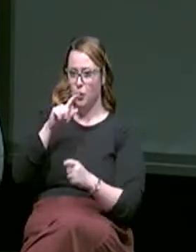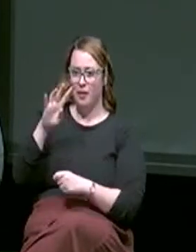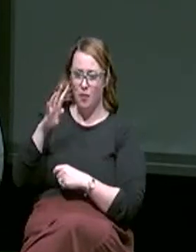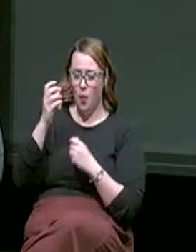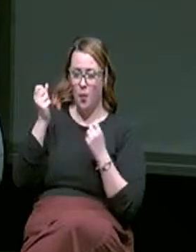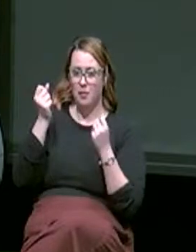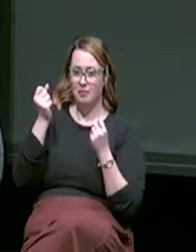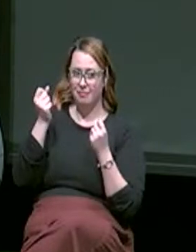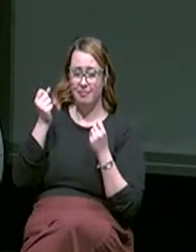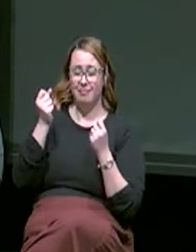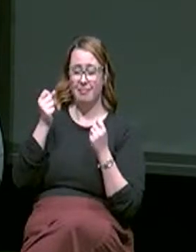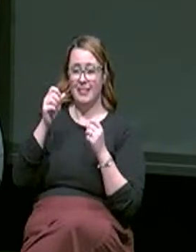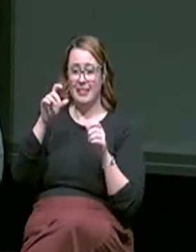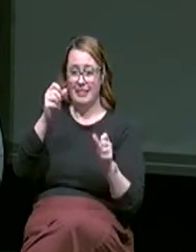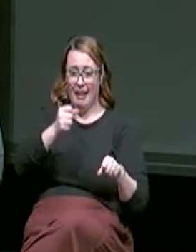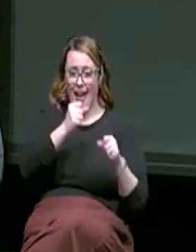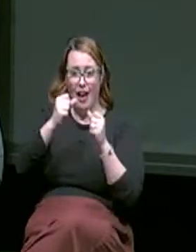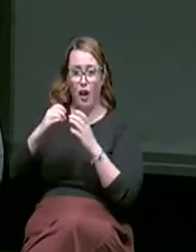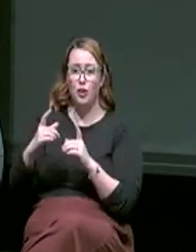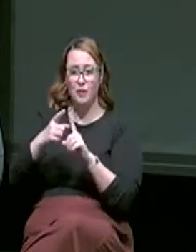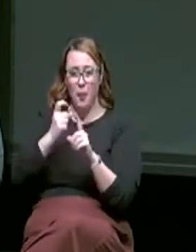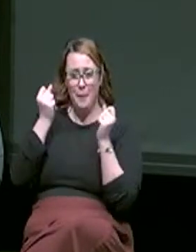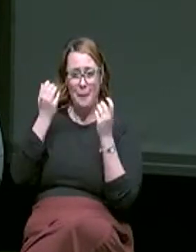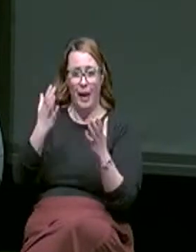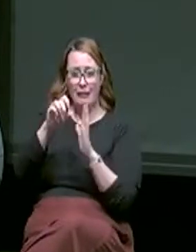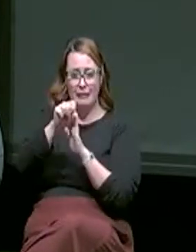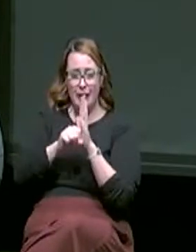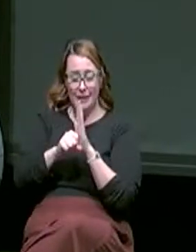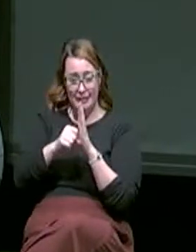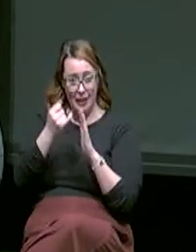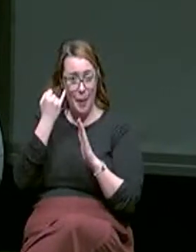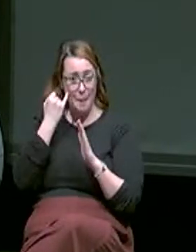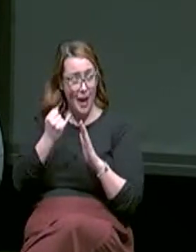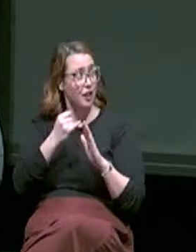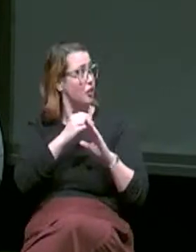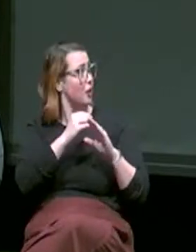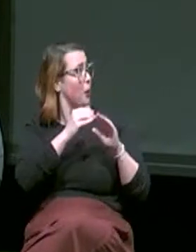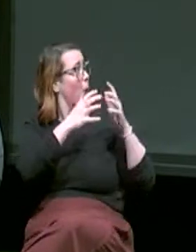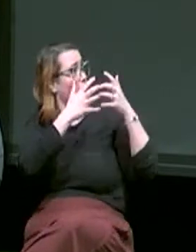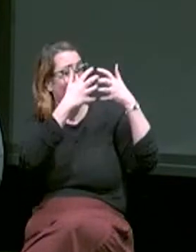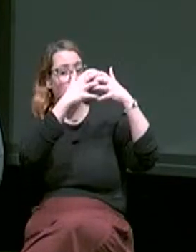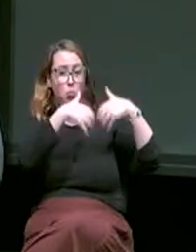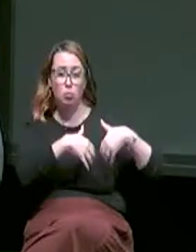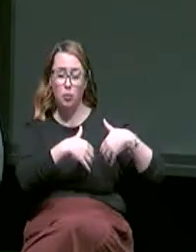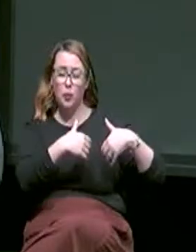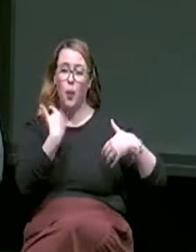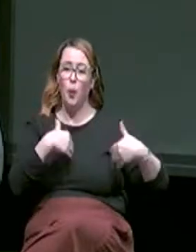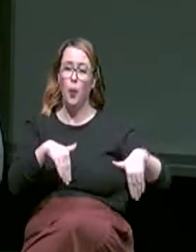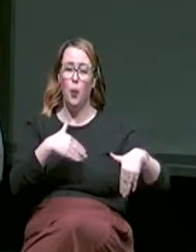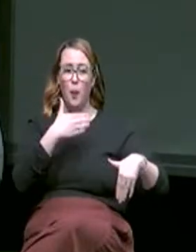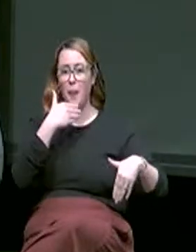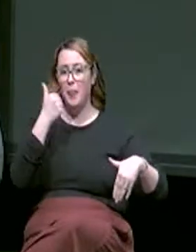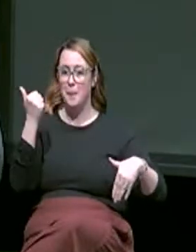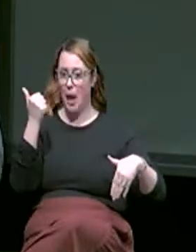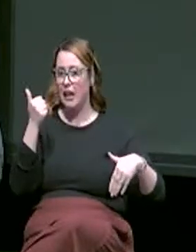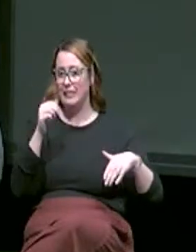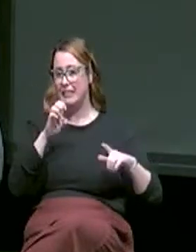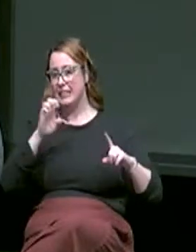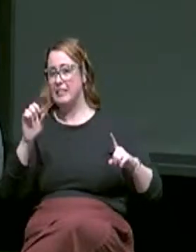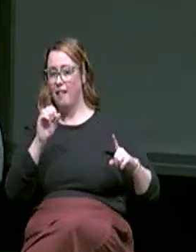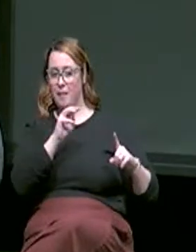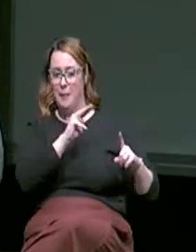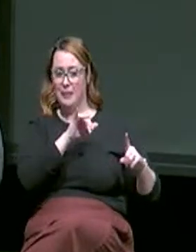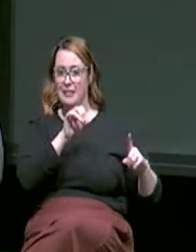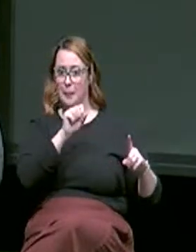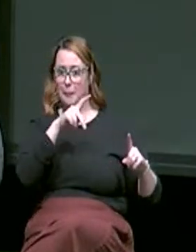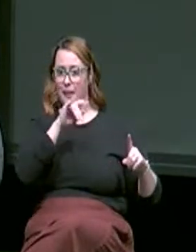states. Can you imagine when this dam comes down, what we're going to have? It'll be the best east of the Mississippi. So this